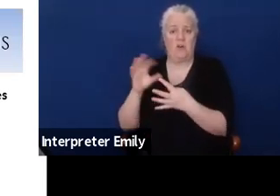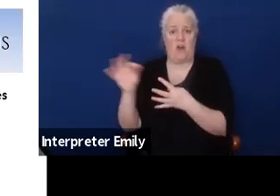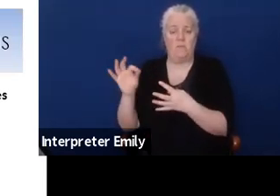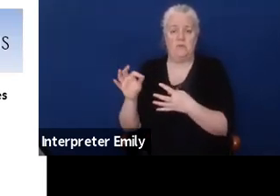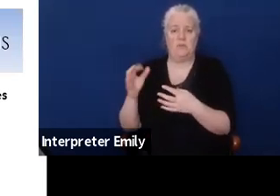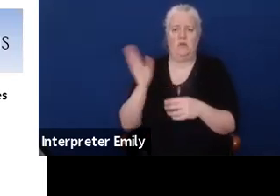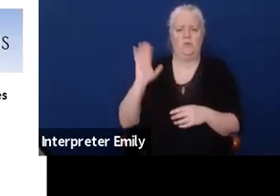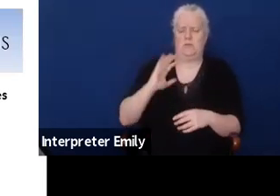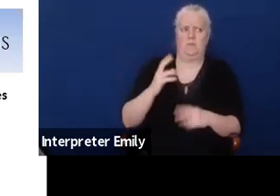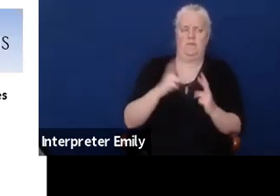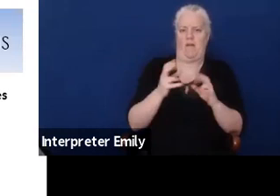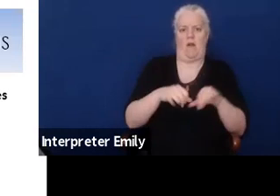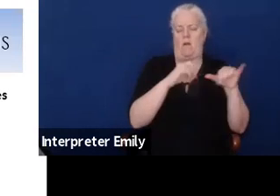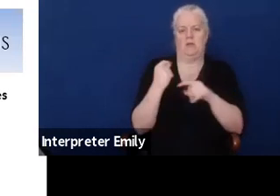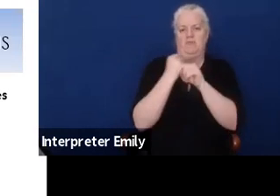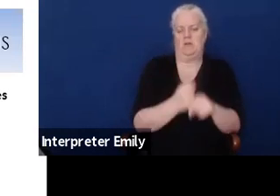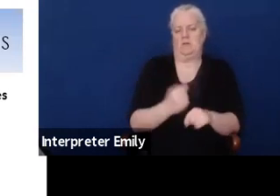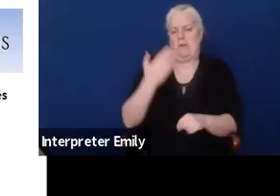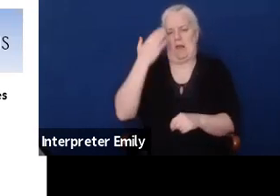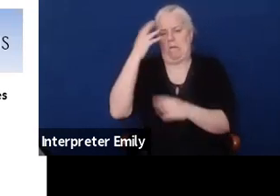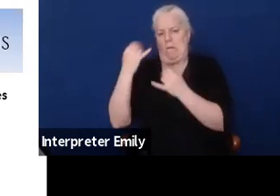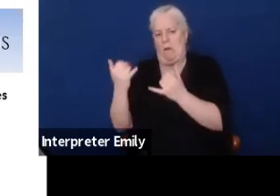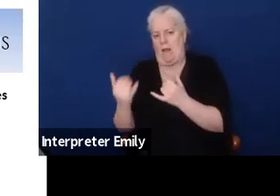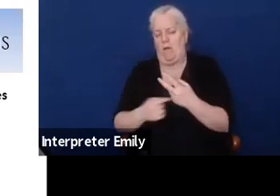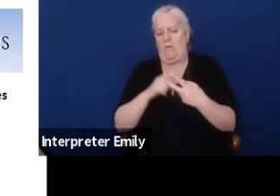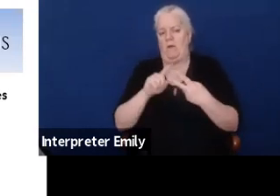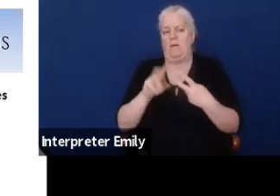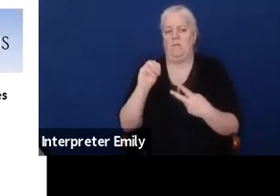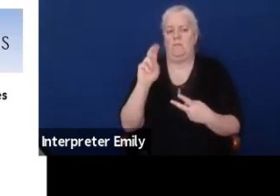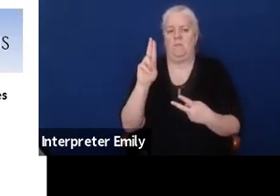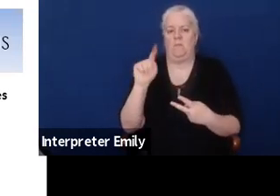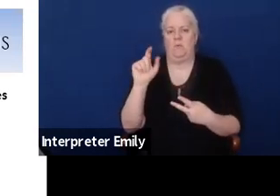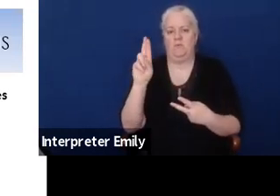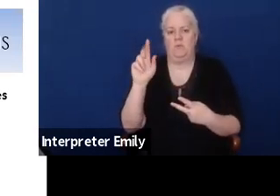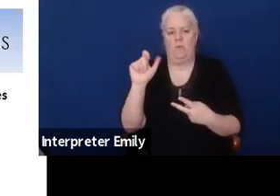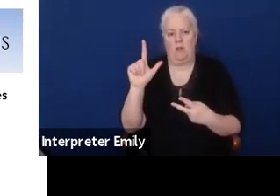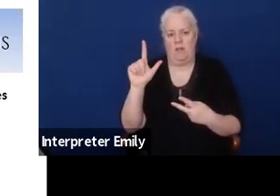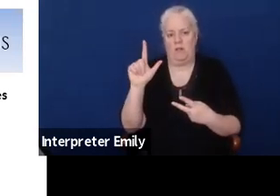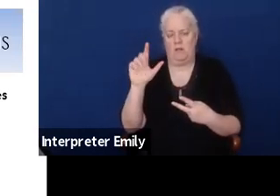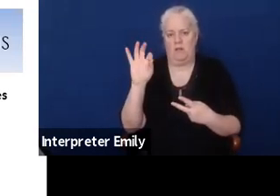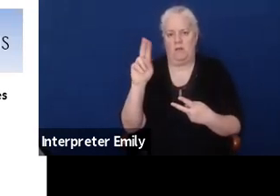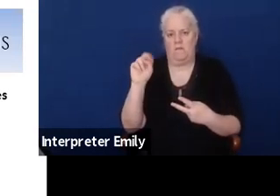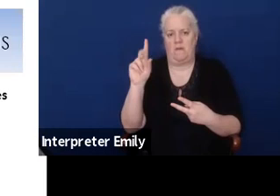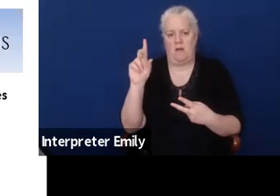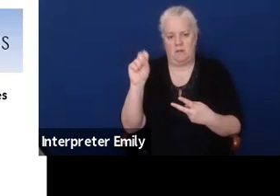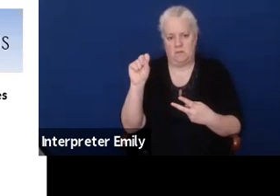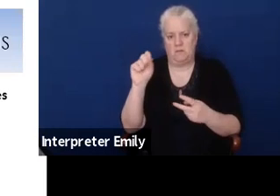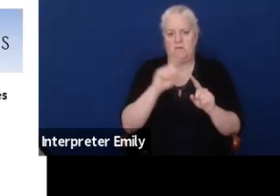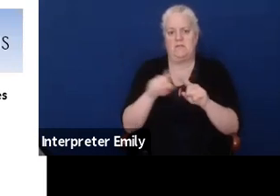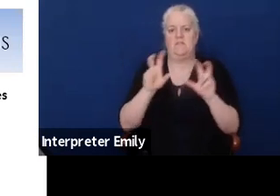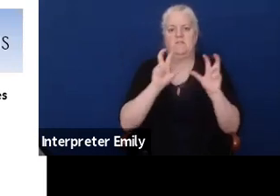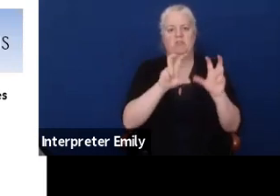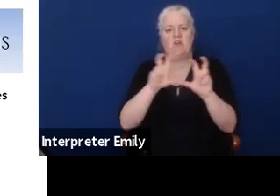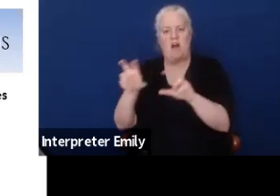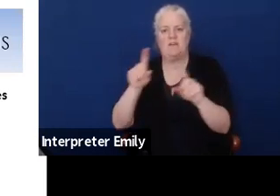There's mutual funds. It's a collection of stocks from different companies in one investment. There